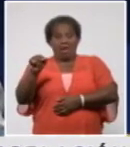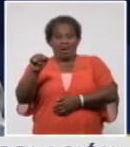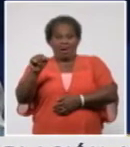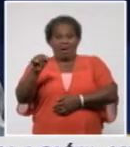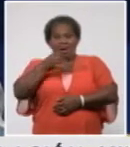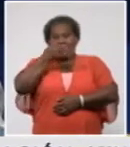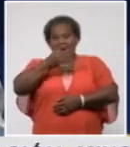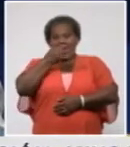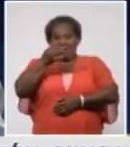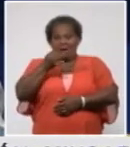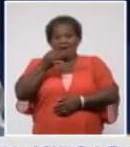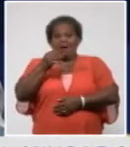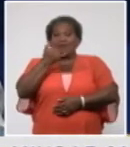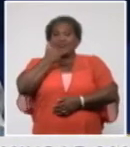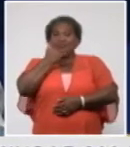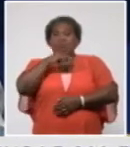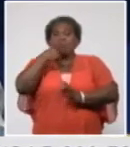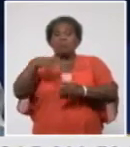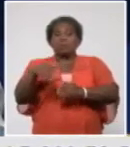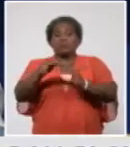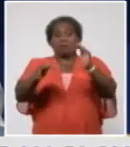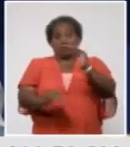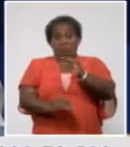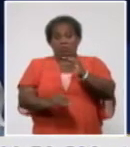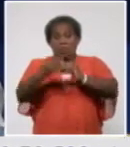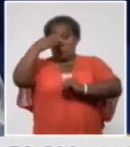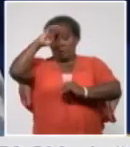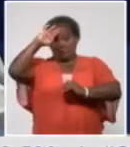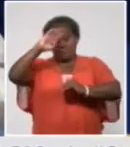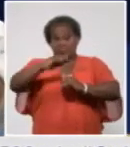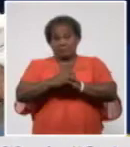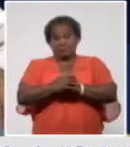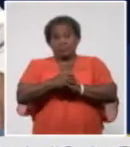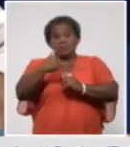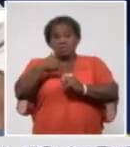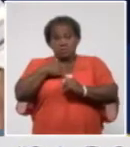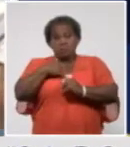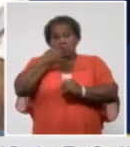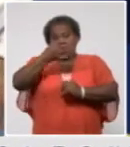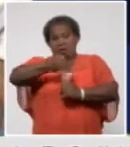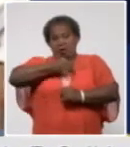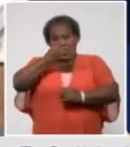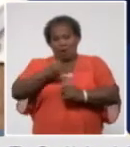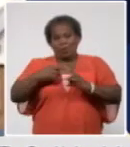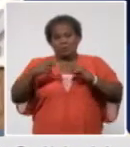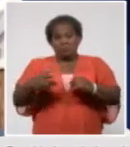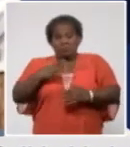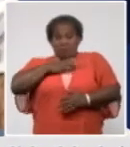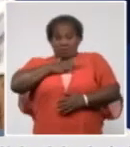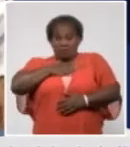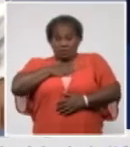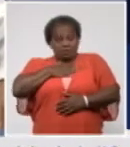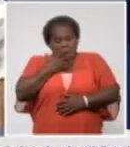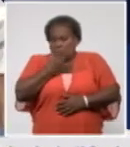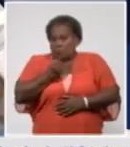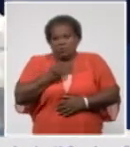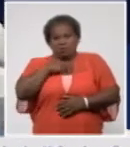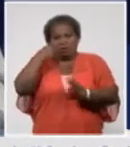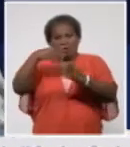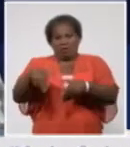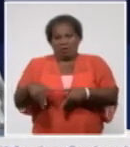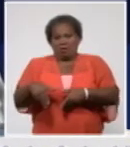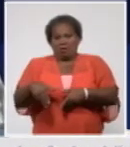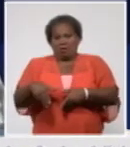from Artemisa, 5 from Matanzas, 4 from Pinar del Río, 2 each